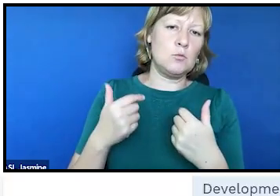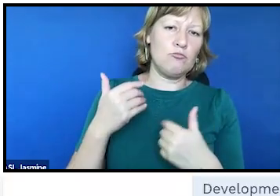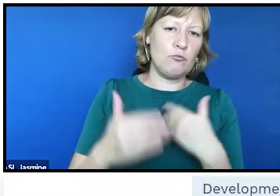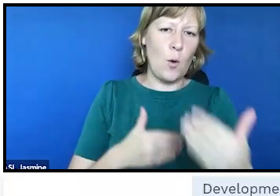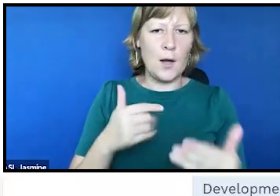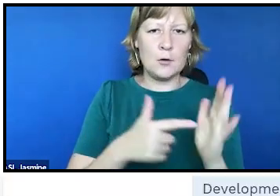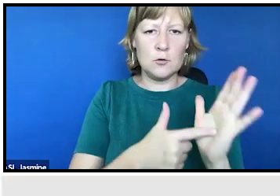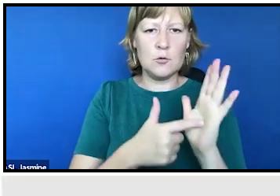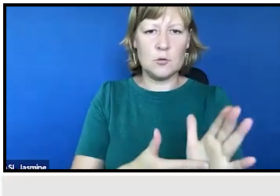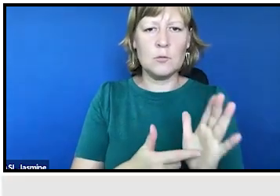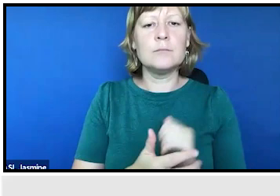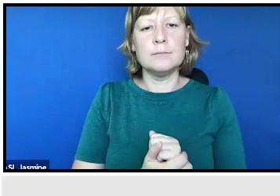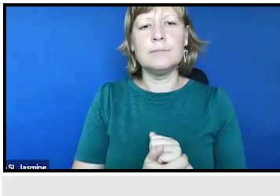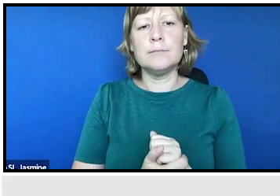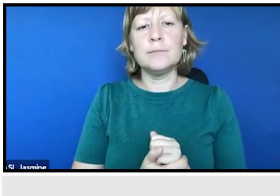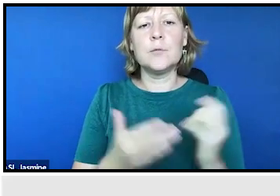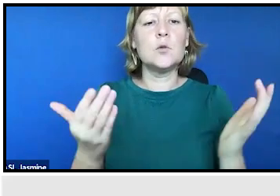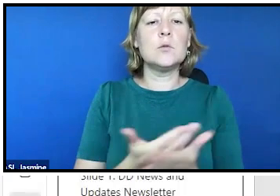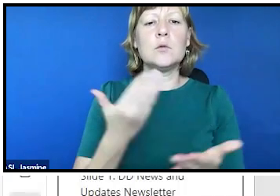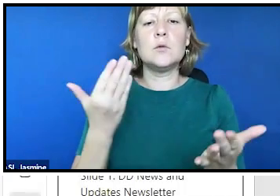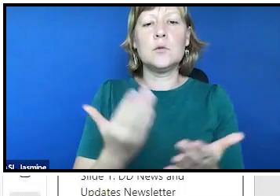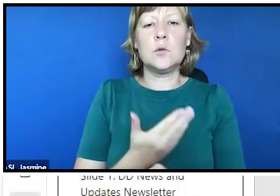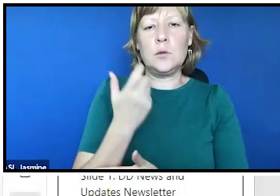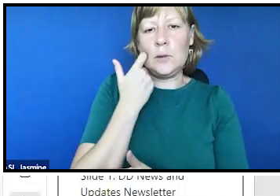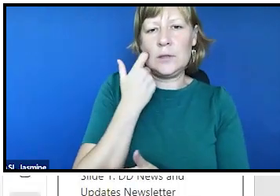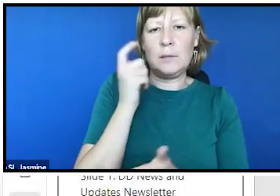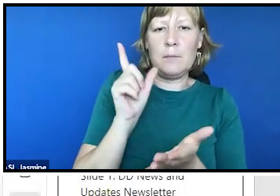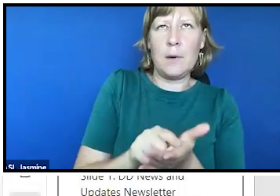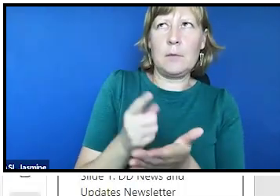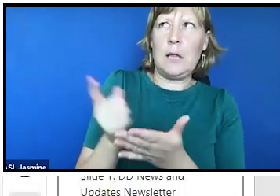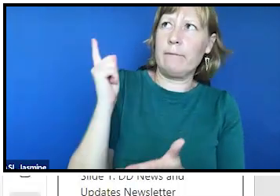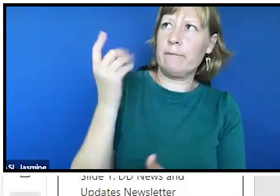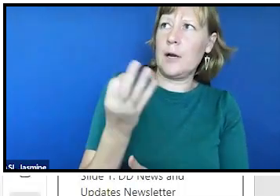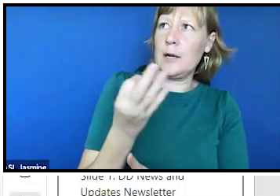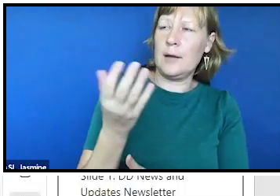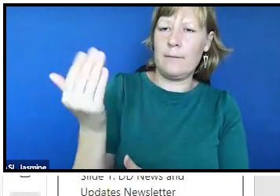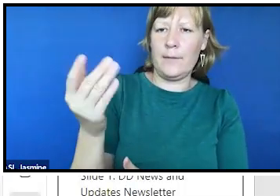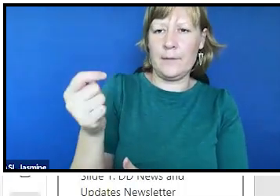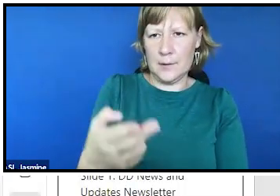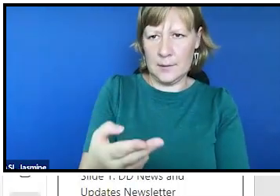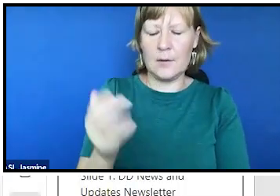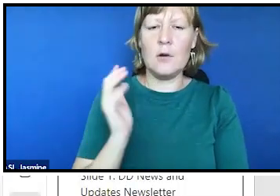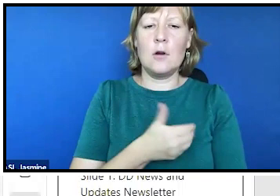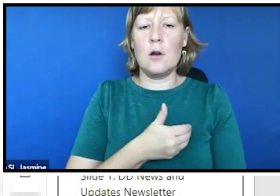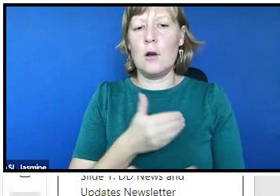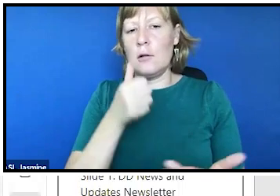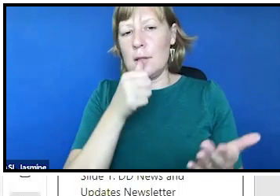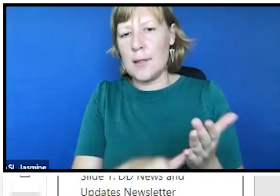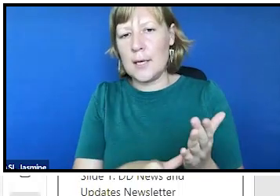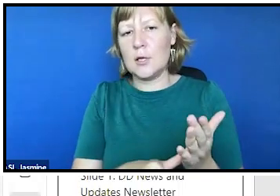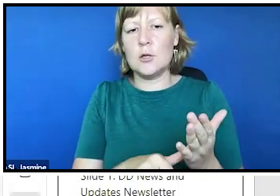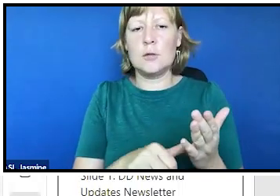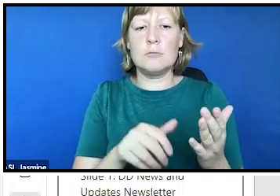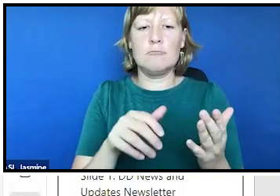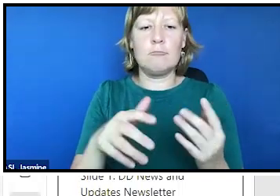And our newest one was published on the 15th, which I believe is last Friday. And our newsletter was centered around